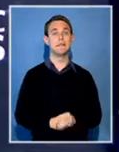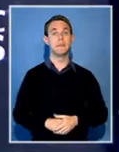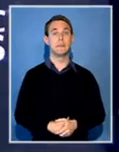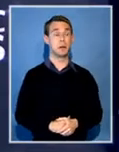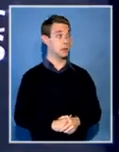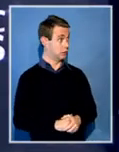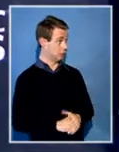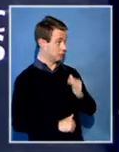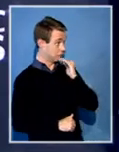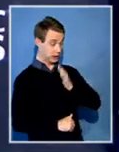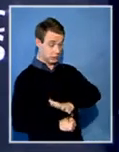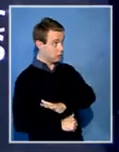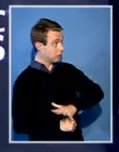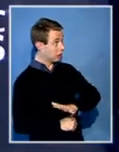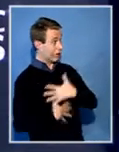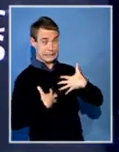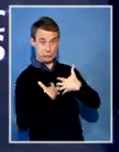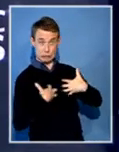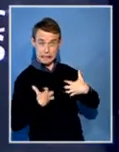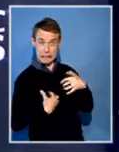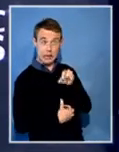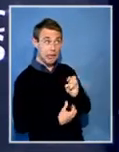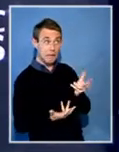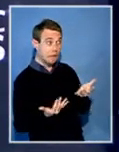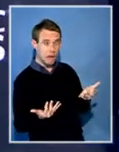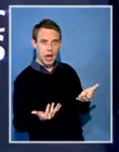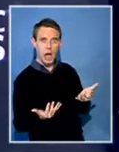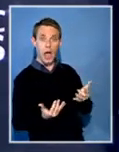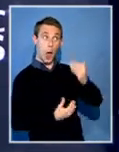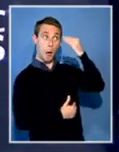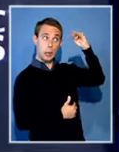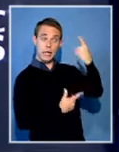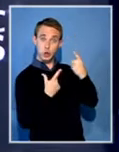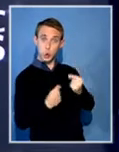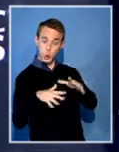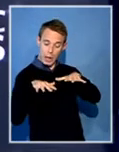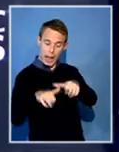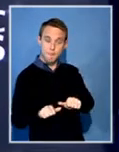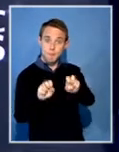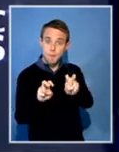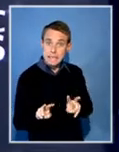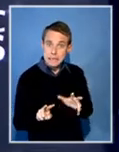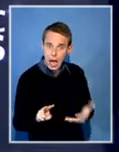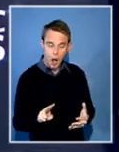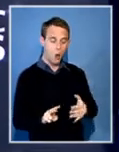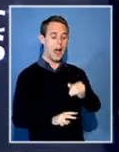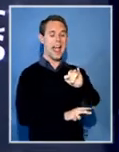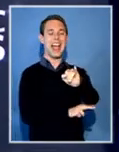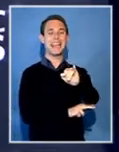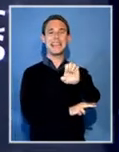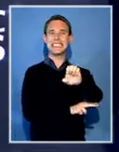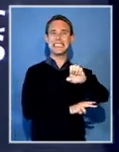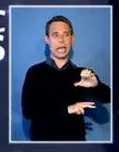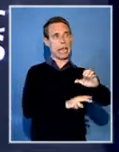You say the situation in KwaZulu-Natal is dire. What can authorities do? What are police doing? What are the IEC officials going to do